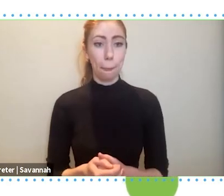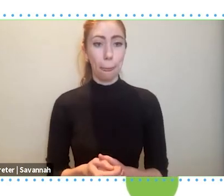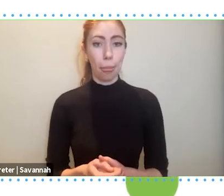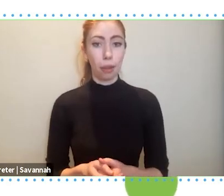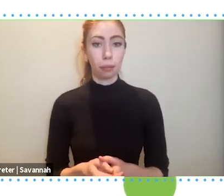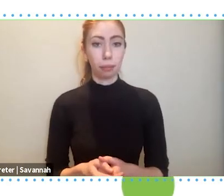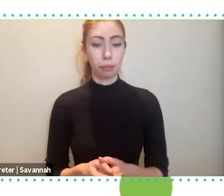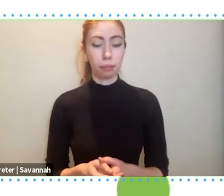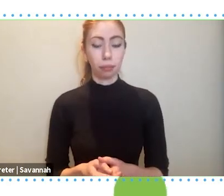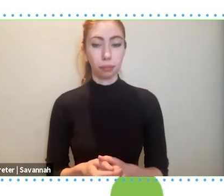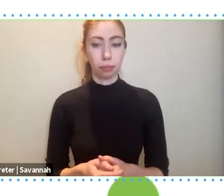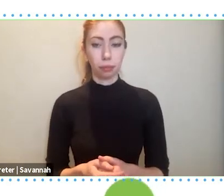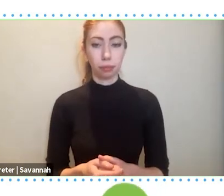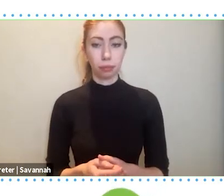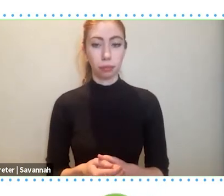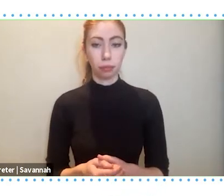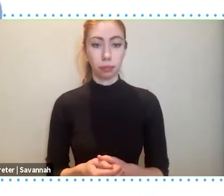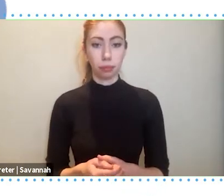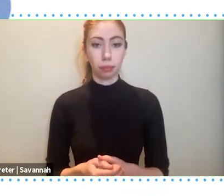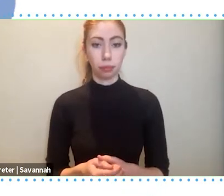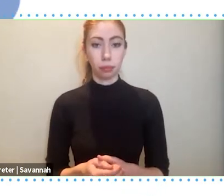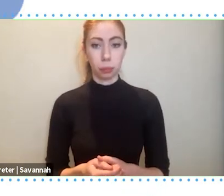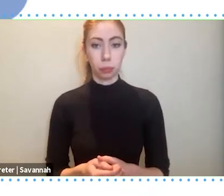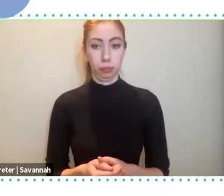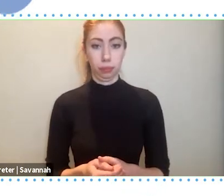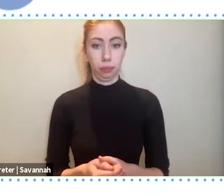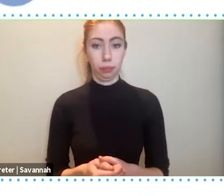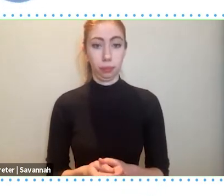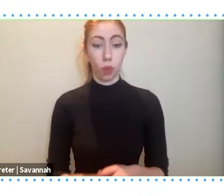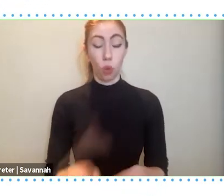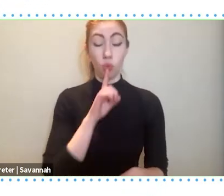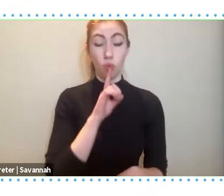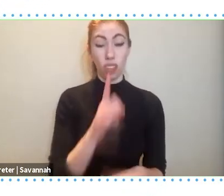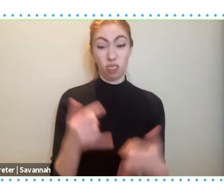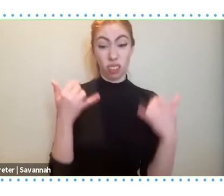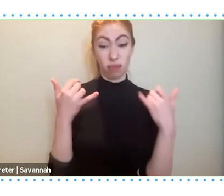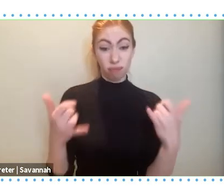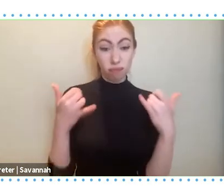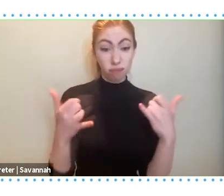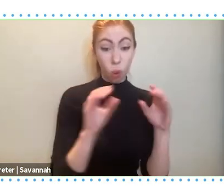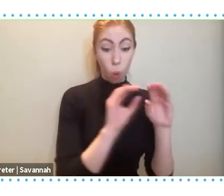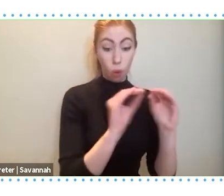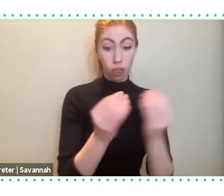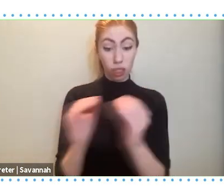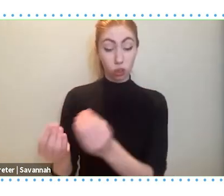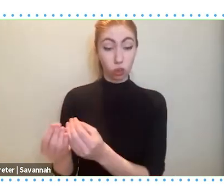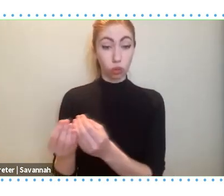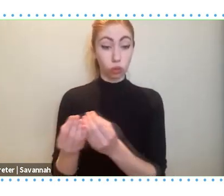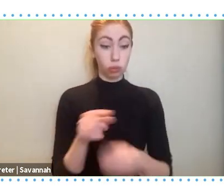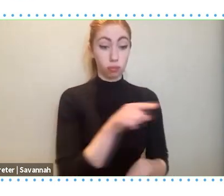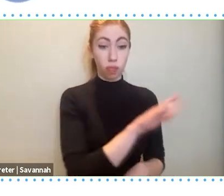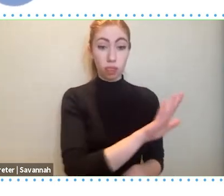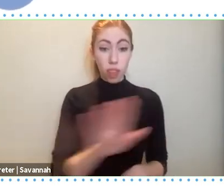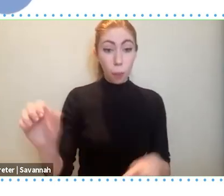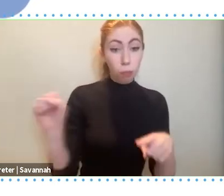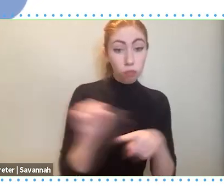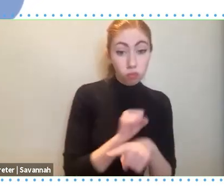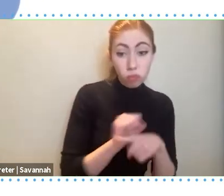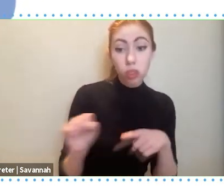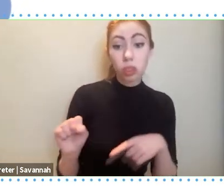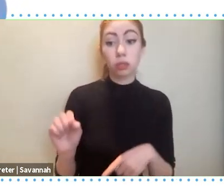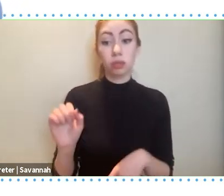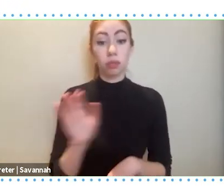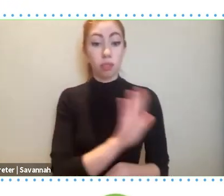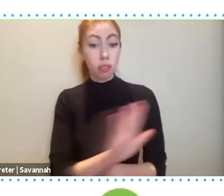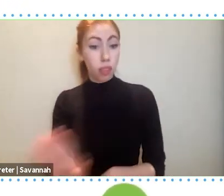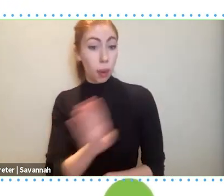a diverse array of opinions and current practices, because it really demonstrated to us this idea that one size